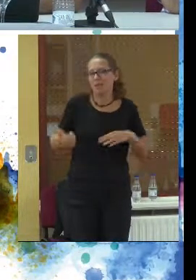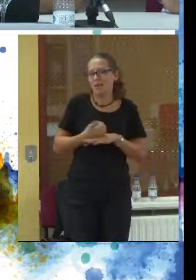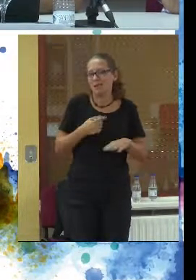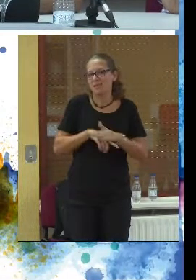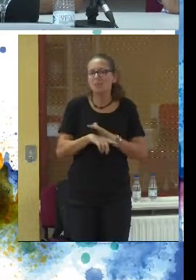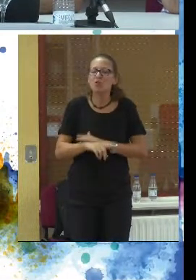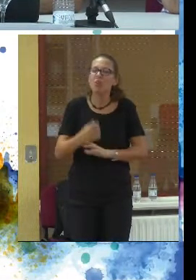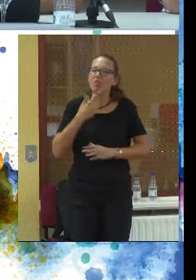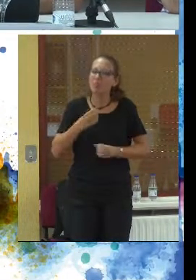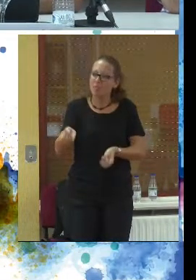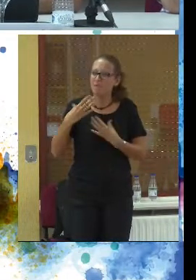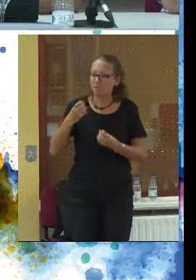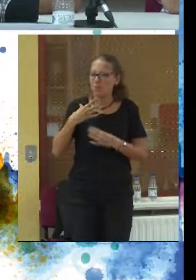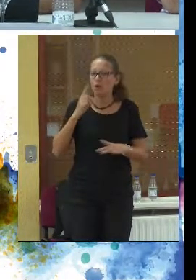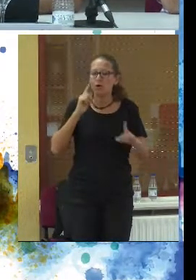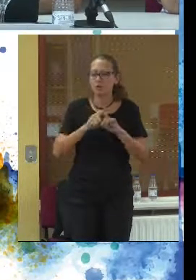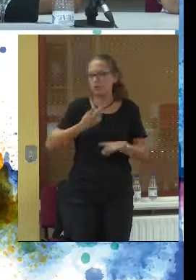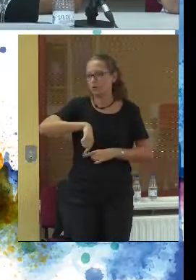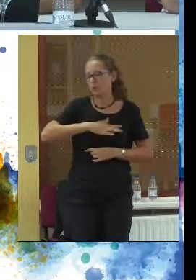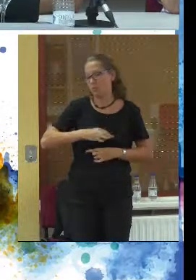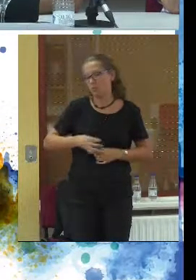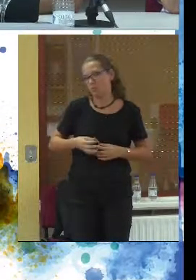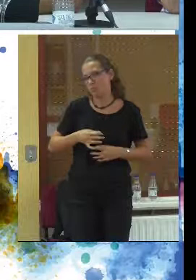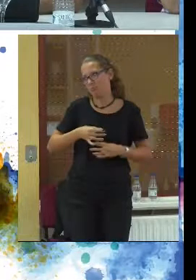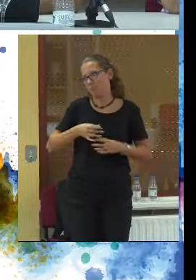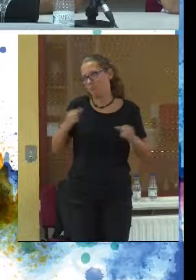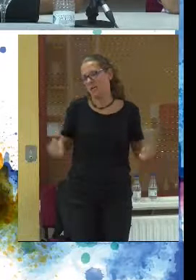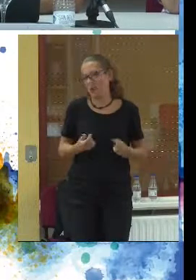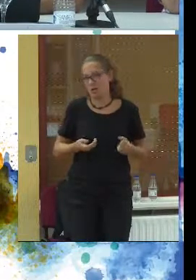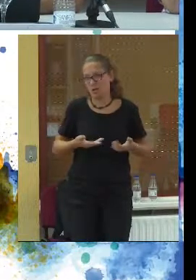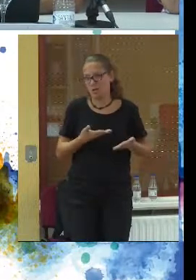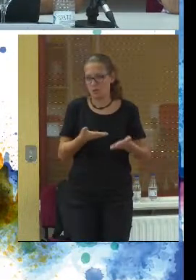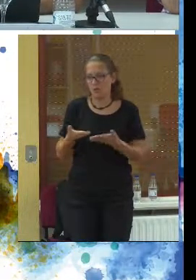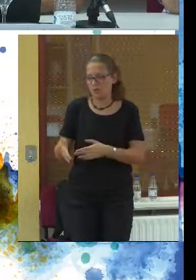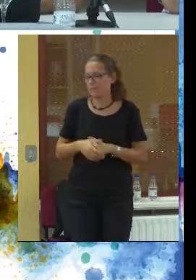And he makes us aware of certain risky situations.